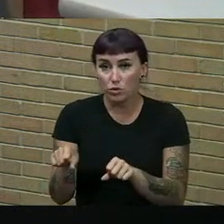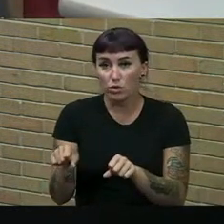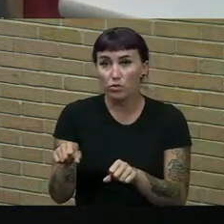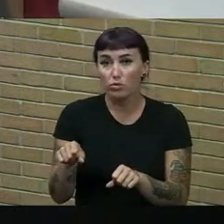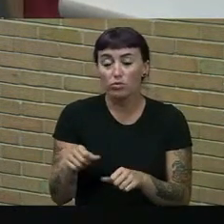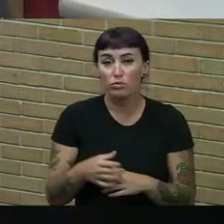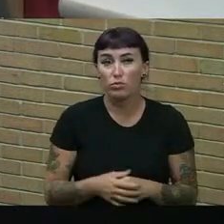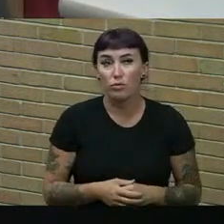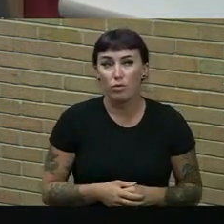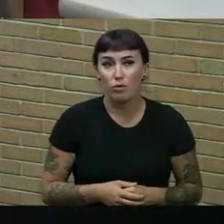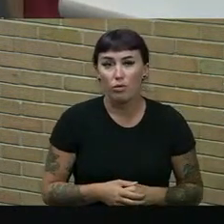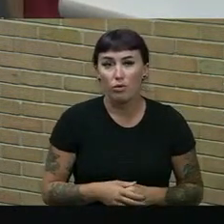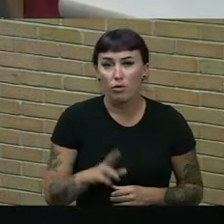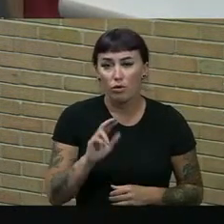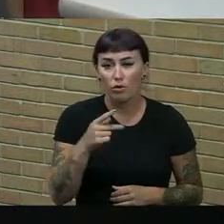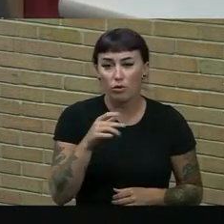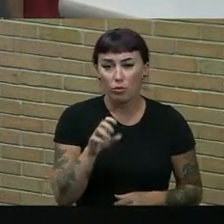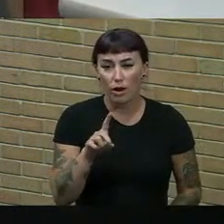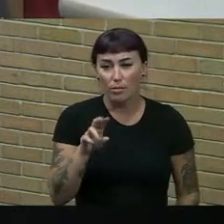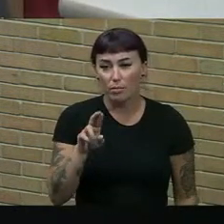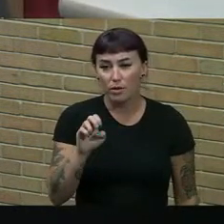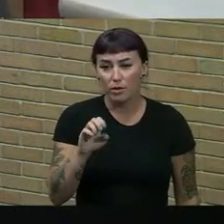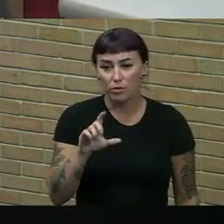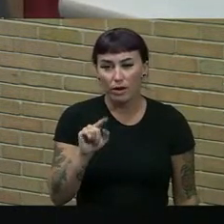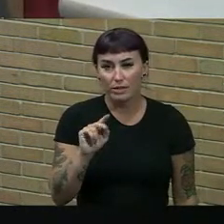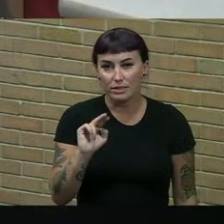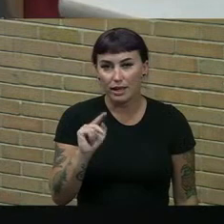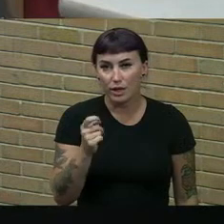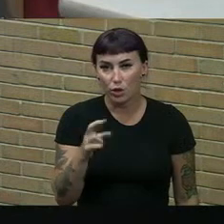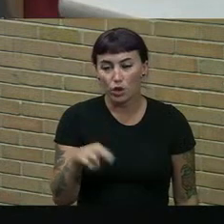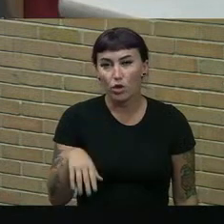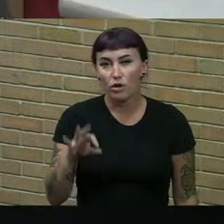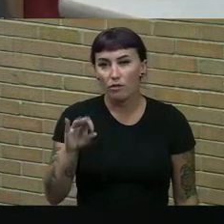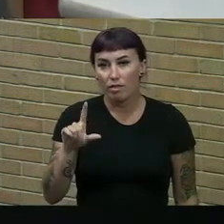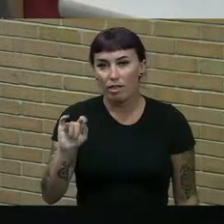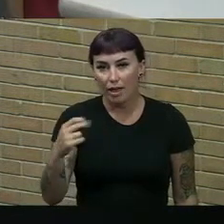rapid rectangular flashing beacons.